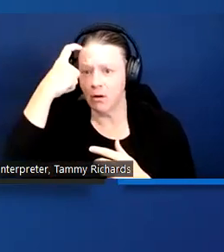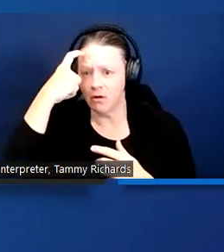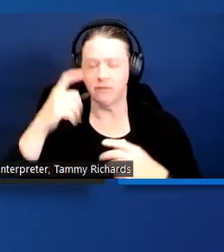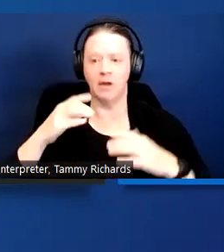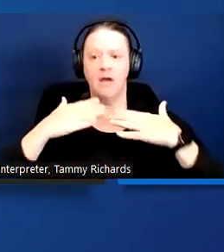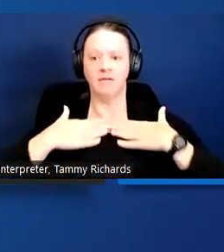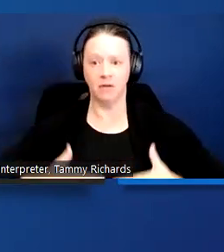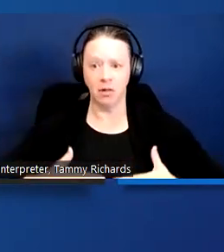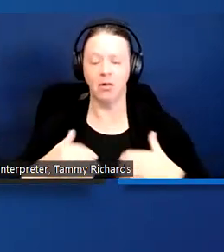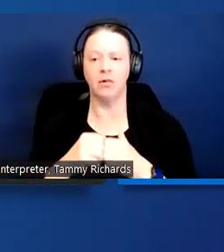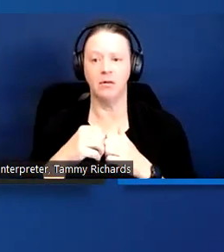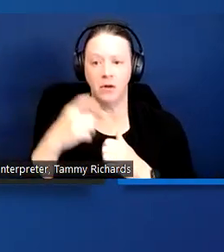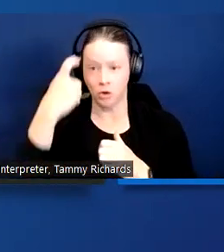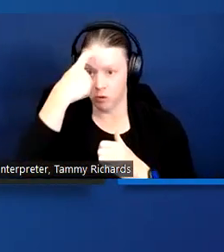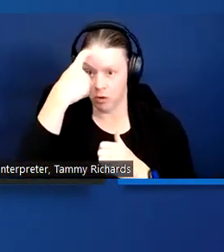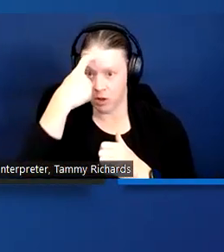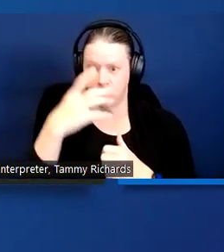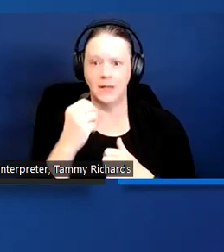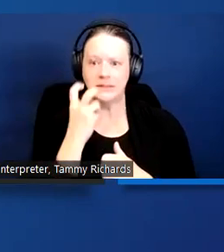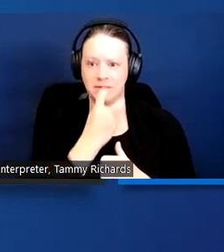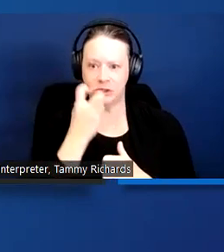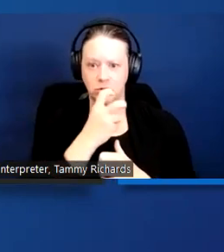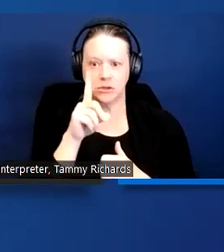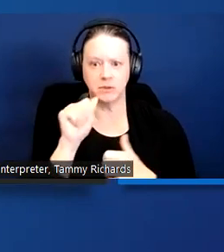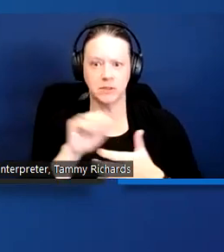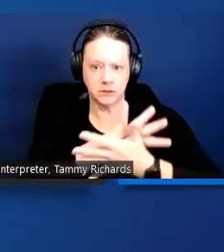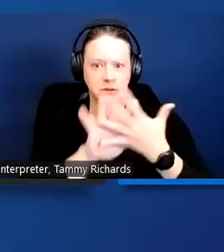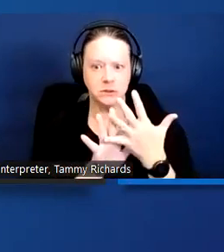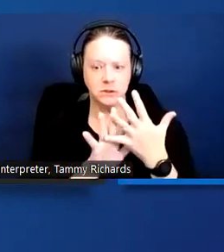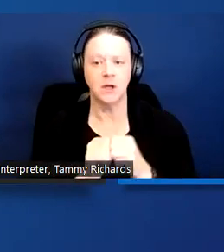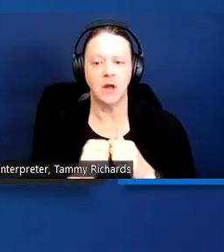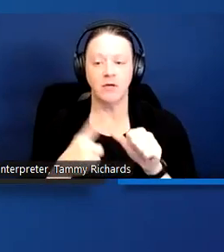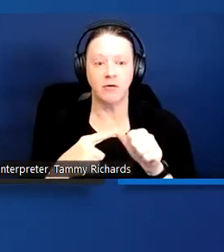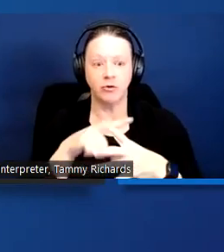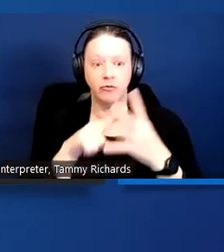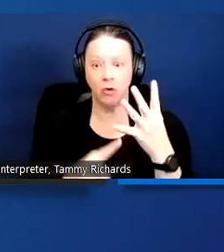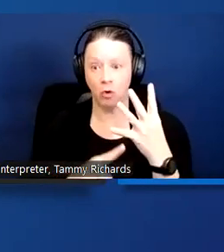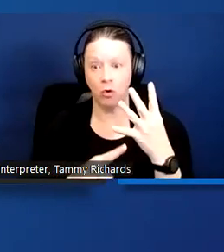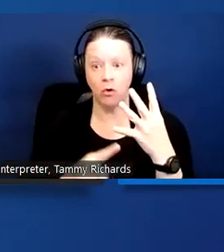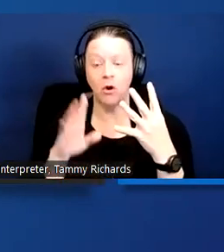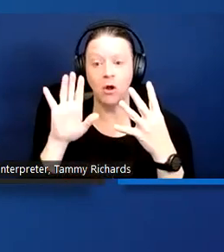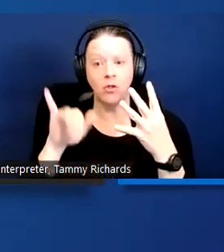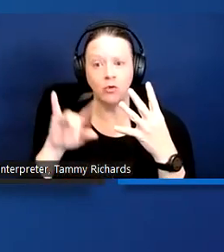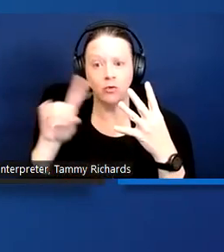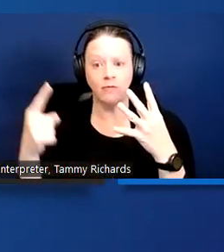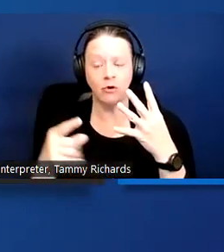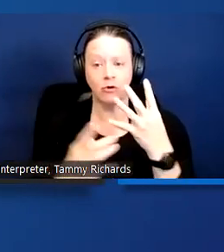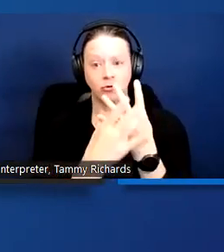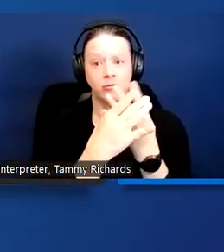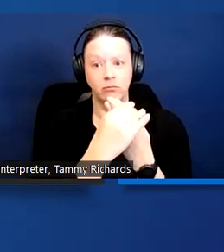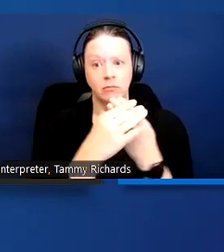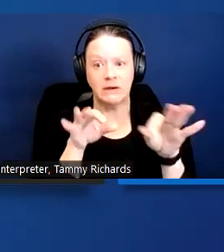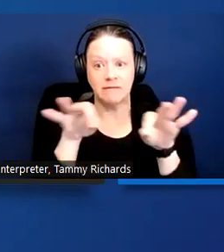physical, neurological, and speech. I do want to mention the first four were the ones that were first kind of defined